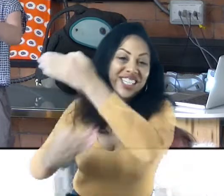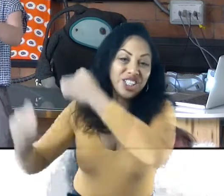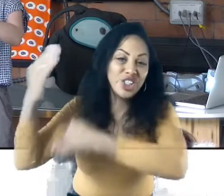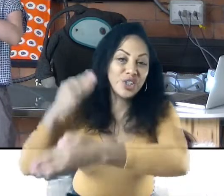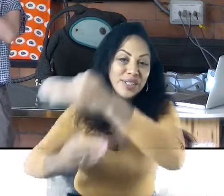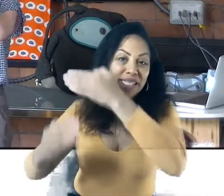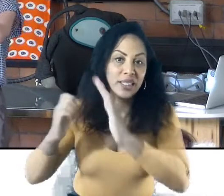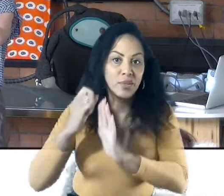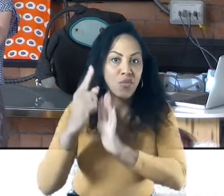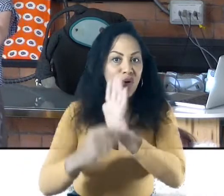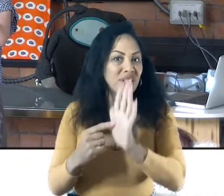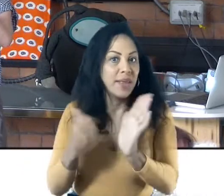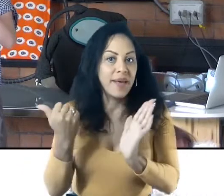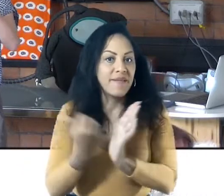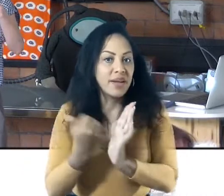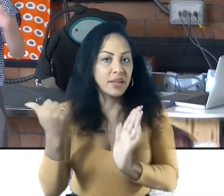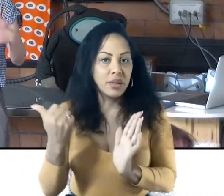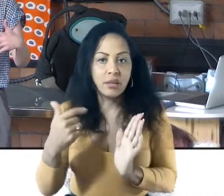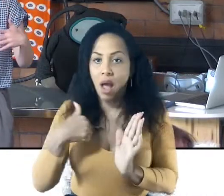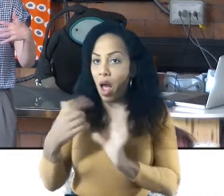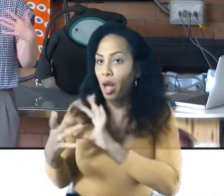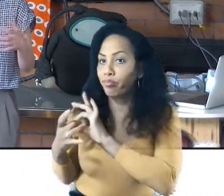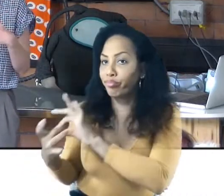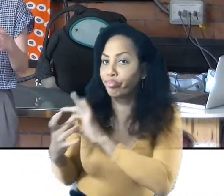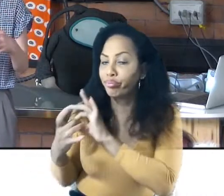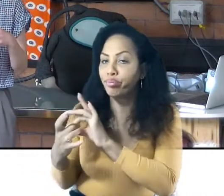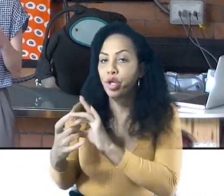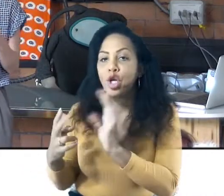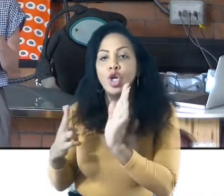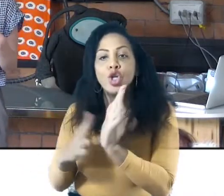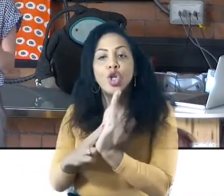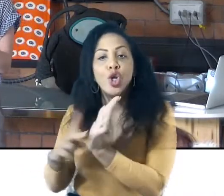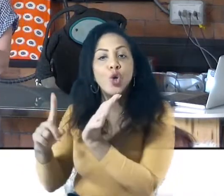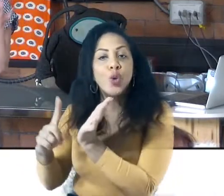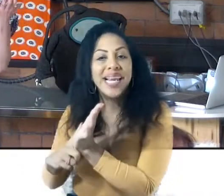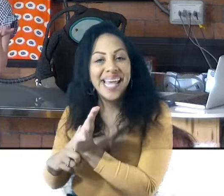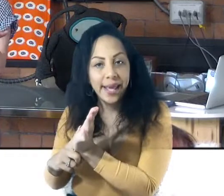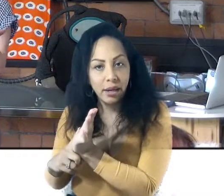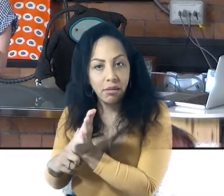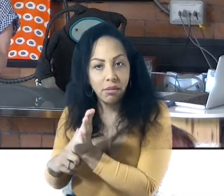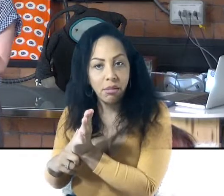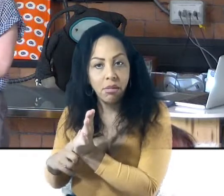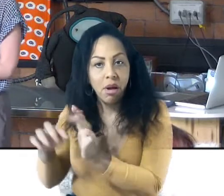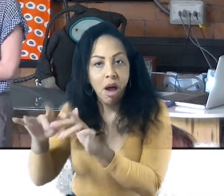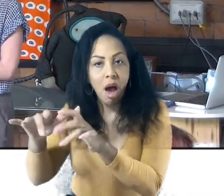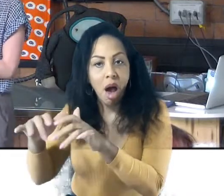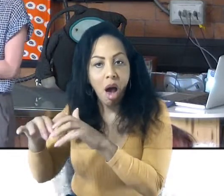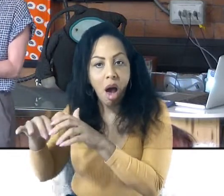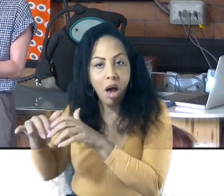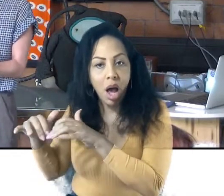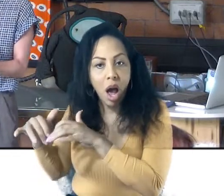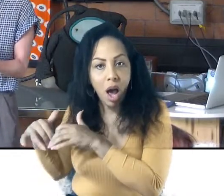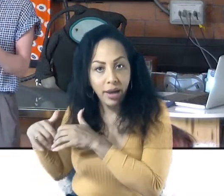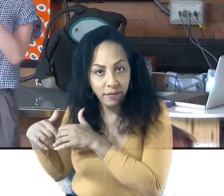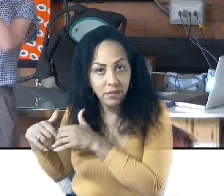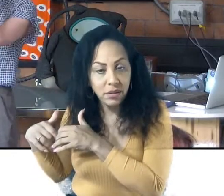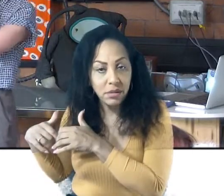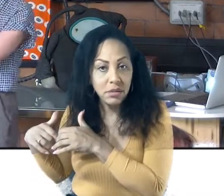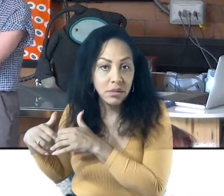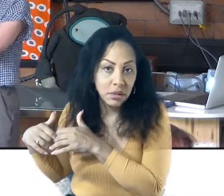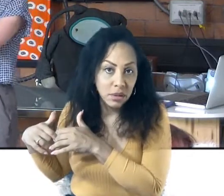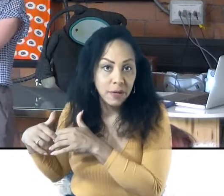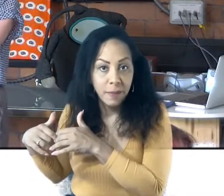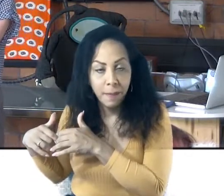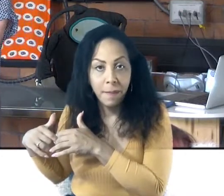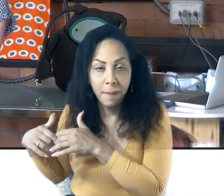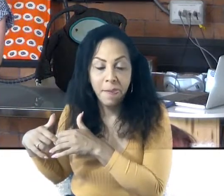with like Newlyn Archives, and I hope to share this work in museum settings. It would be great because, of course, it's like